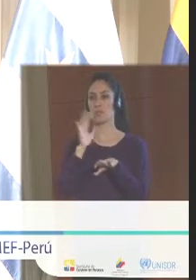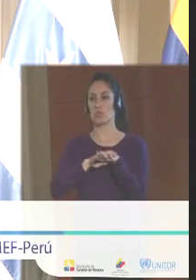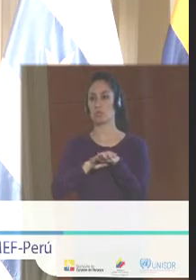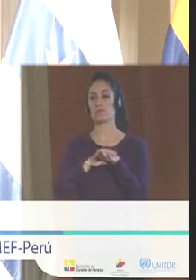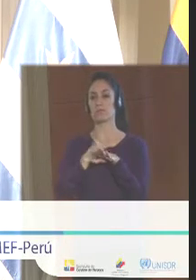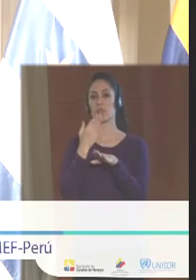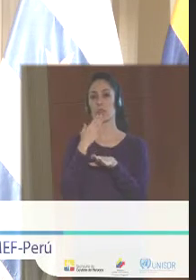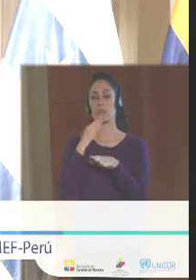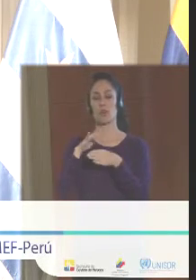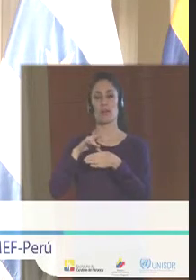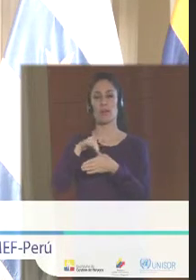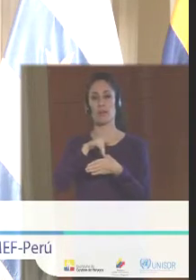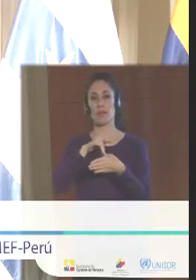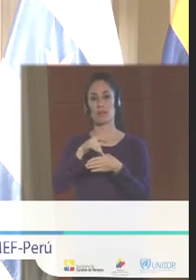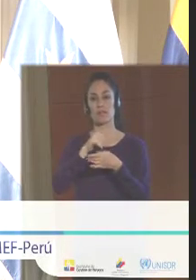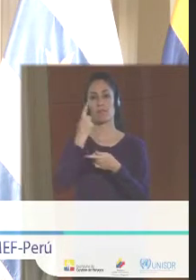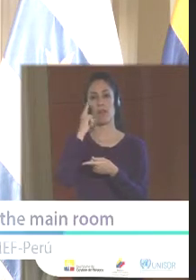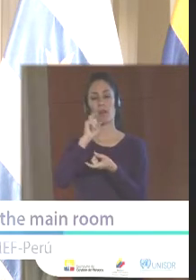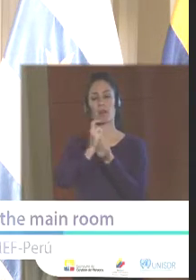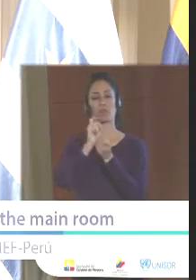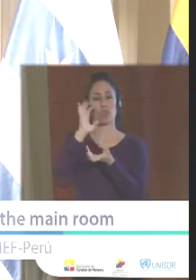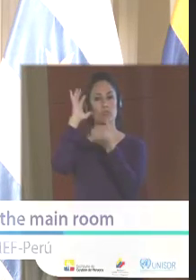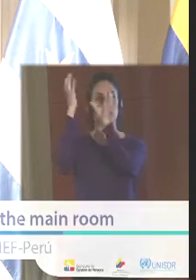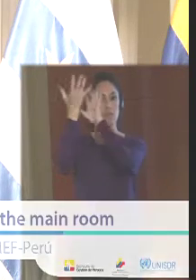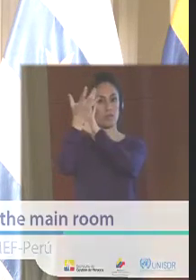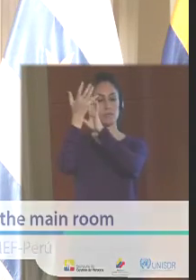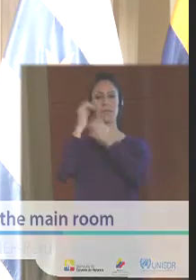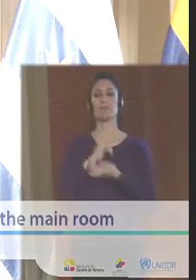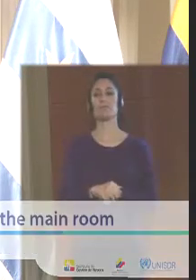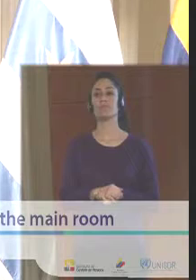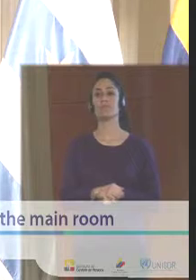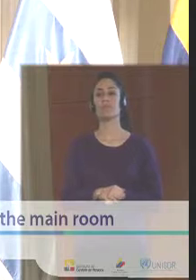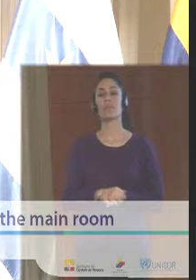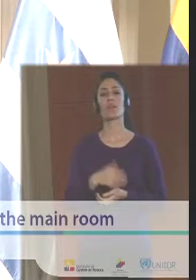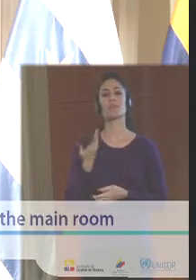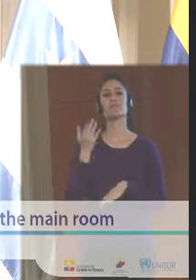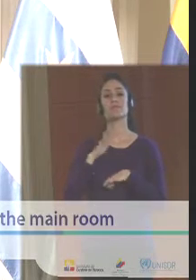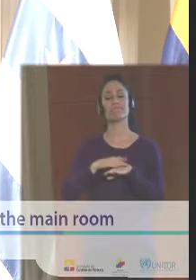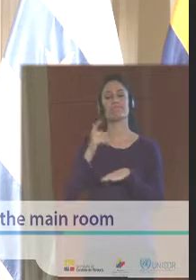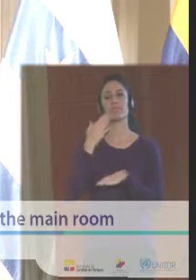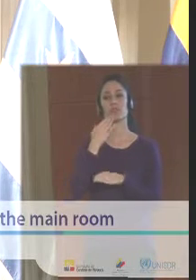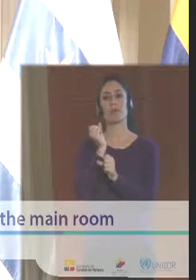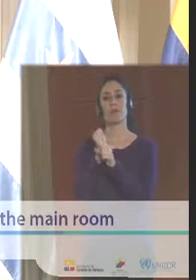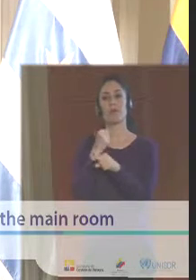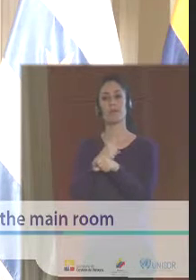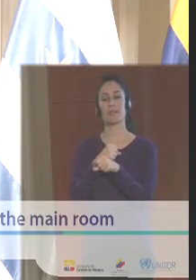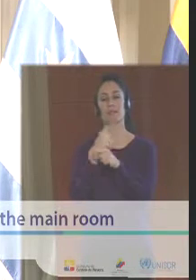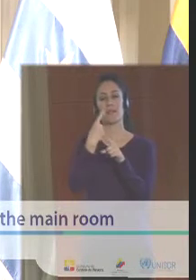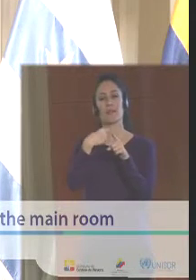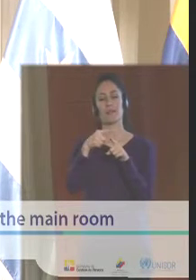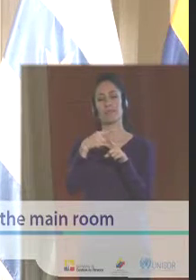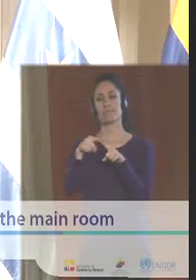explain public investment on risk reduction